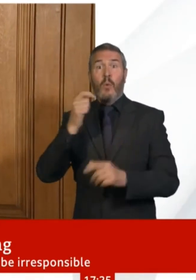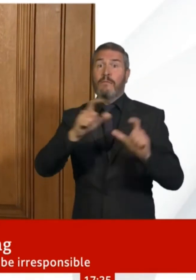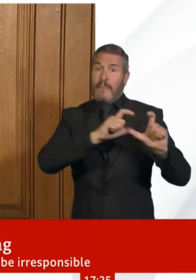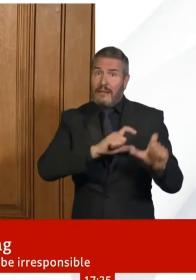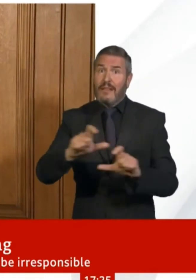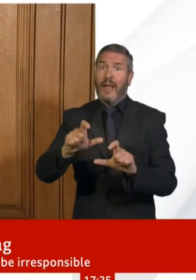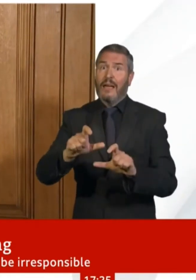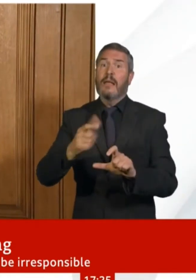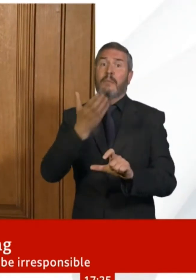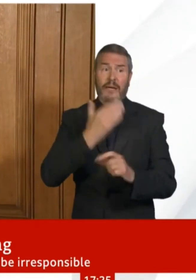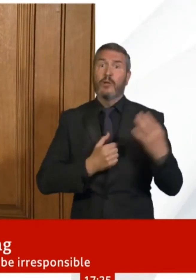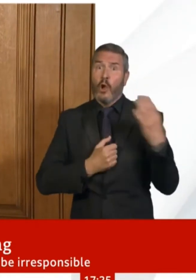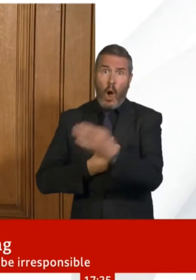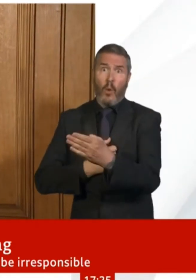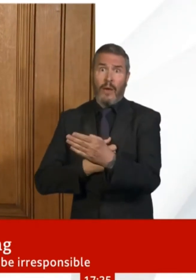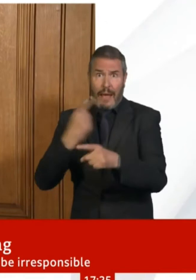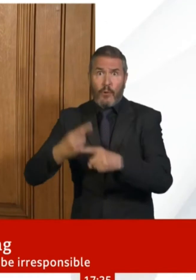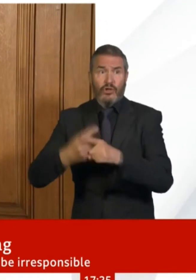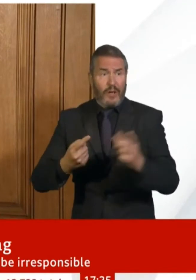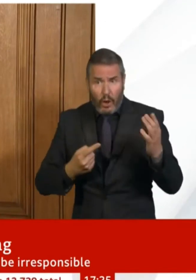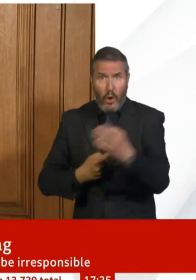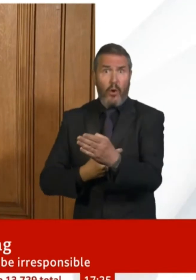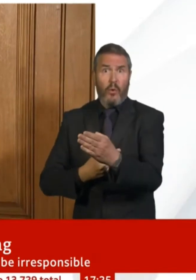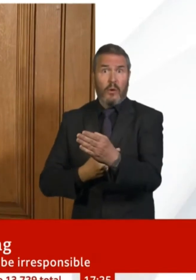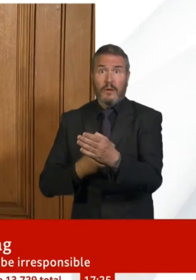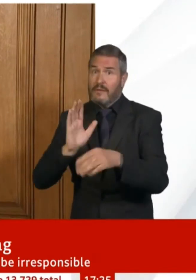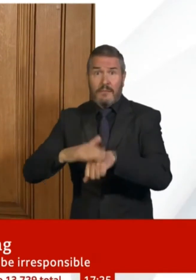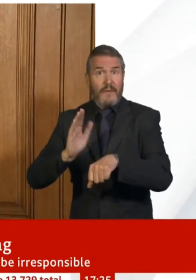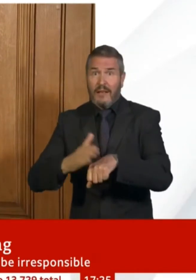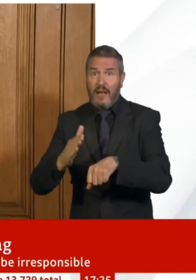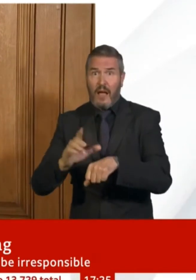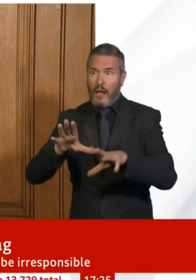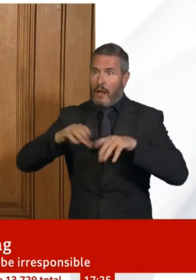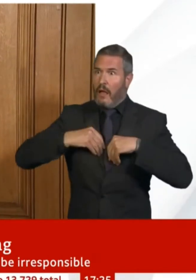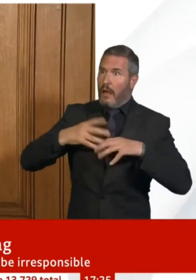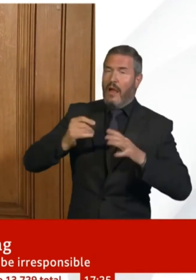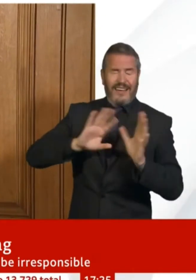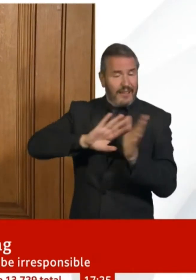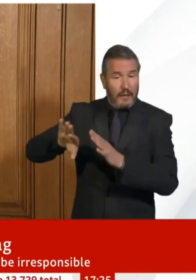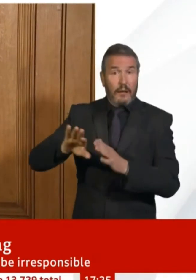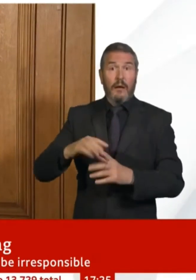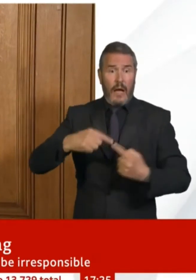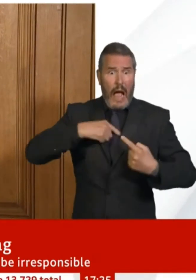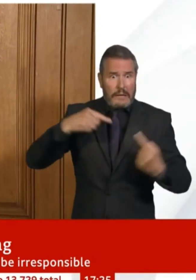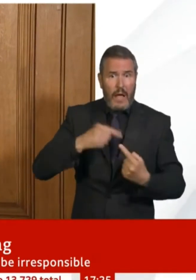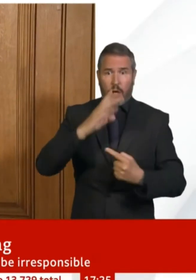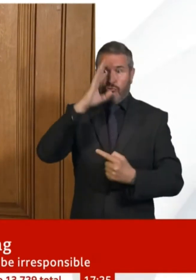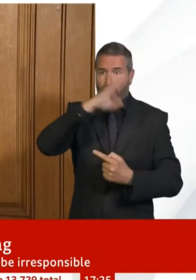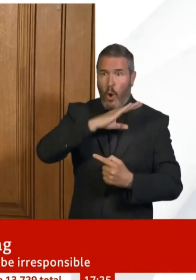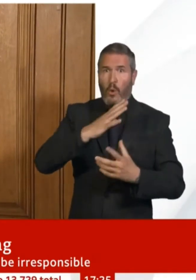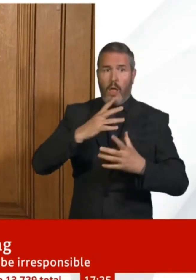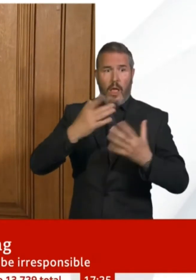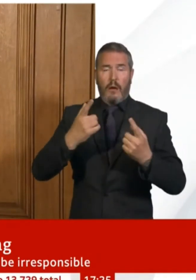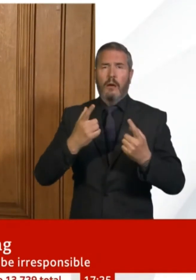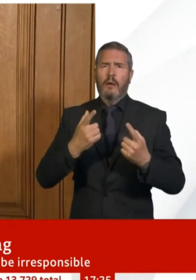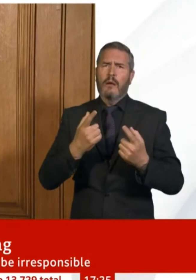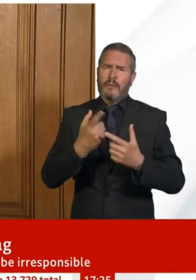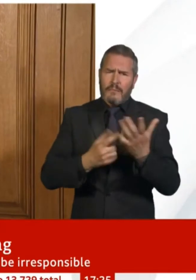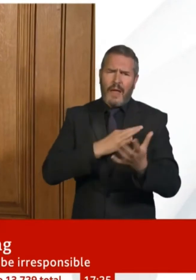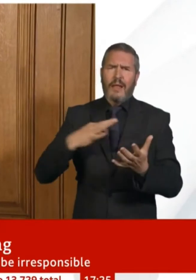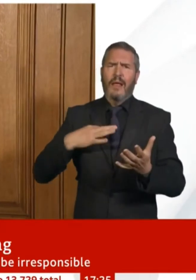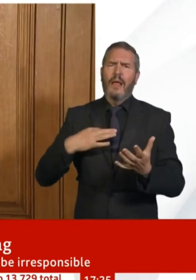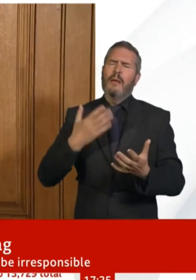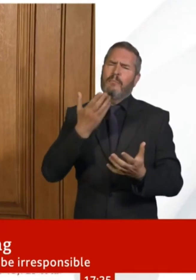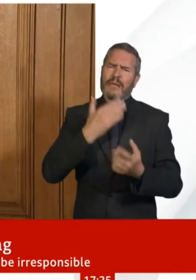maintained the ability to handle emergencies, whether COVID or not. And I really want to encourage people that if they have other medical emergencies,